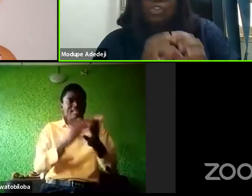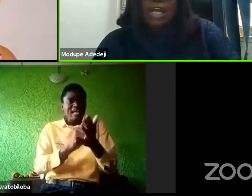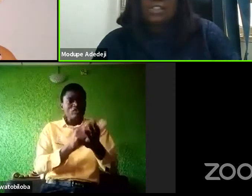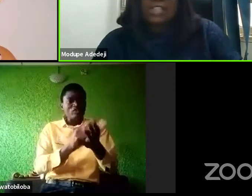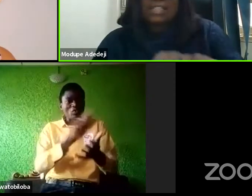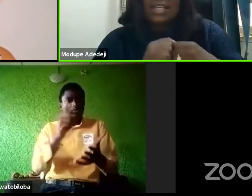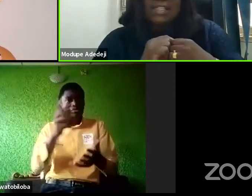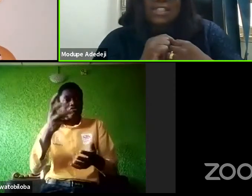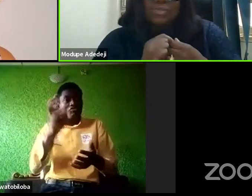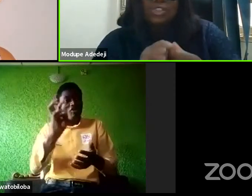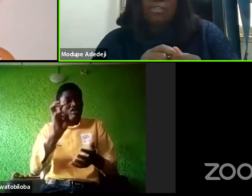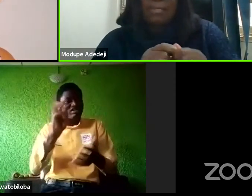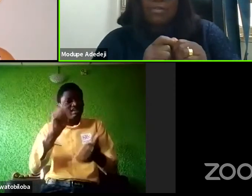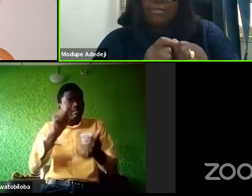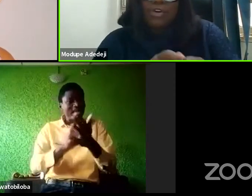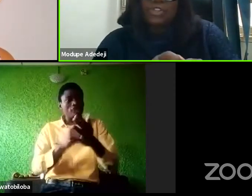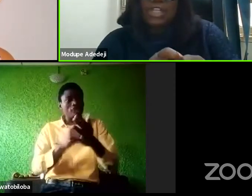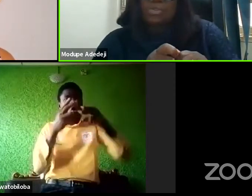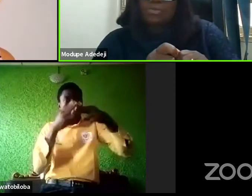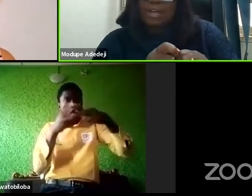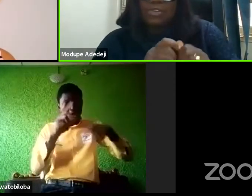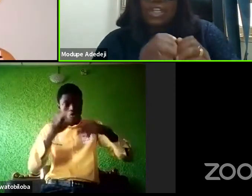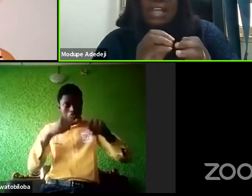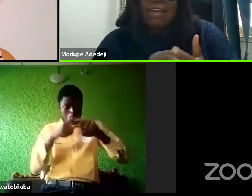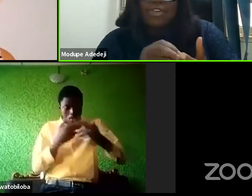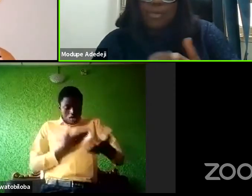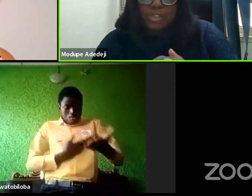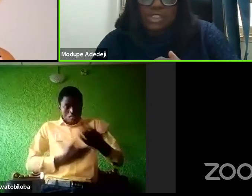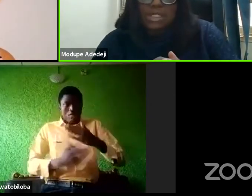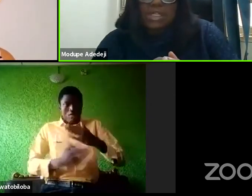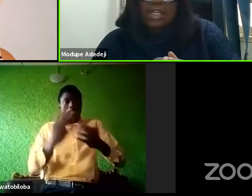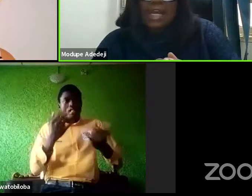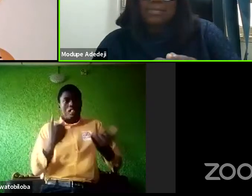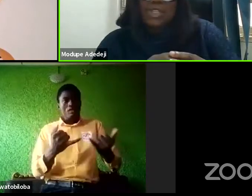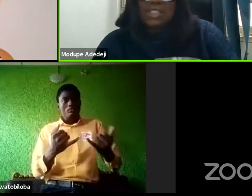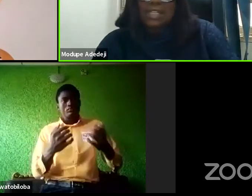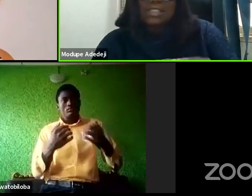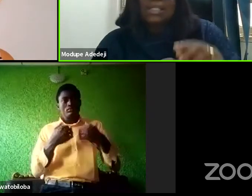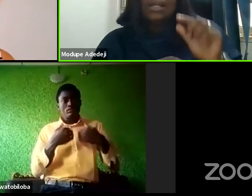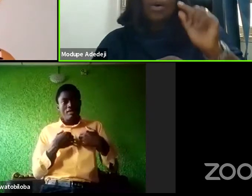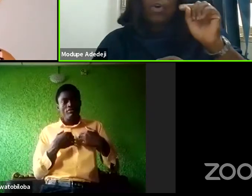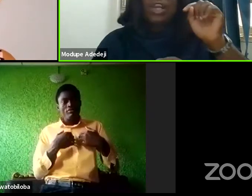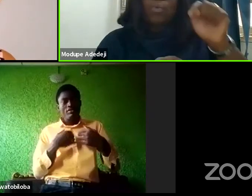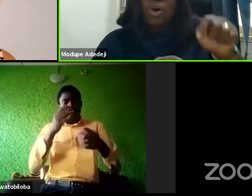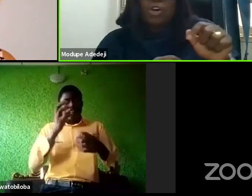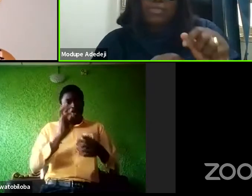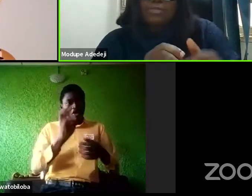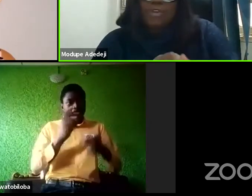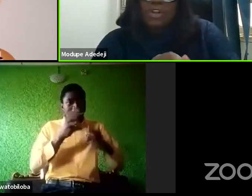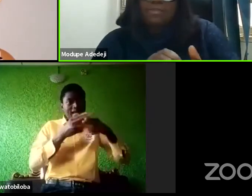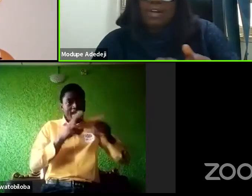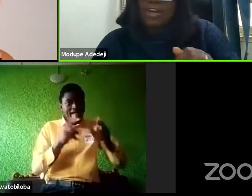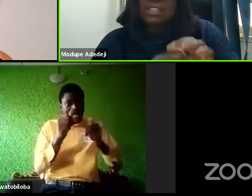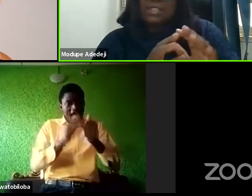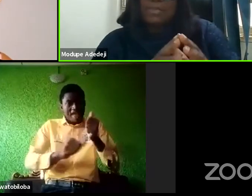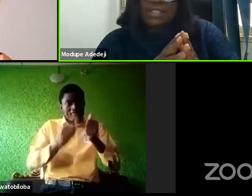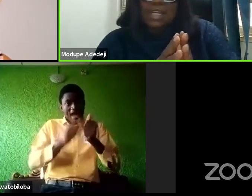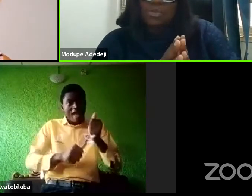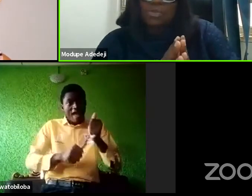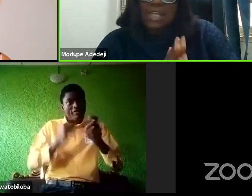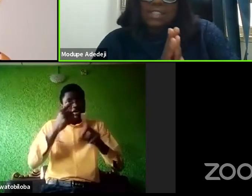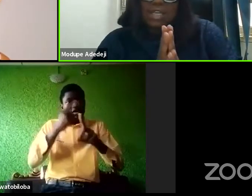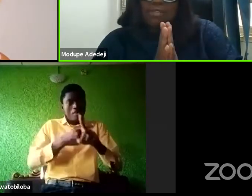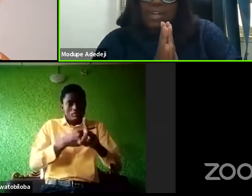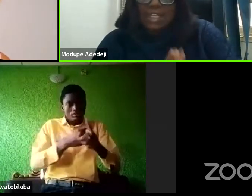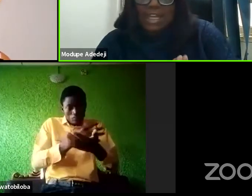So you now start getting rid of about 400 to 500 every month. That means that only one of the 400, 500 is